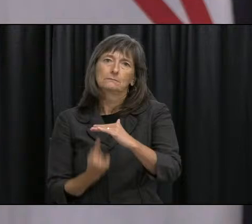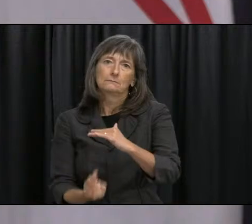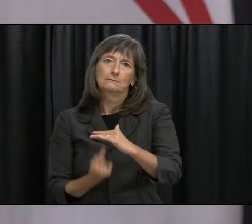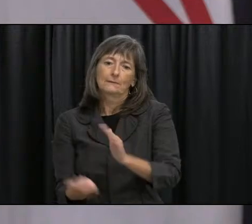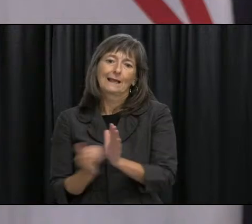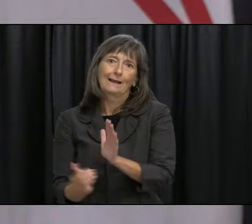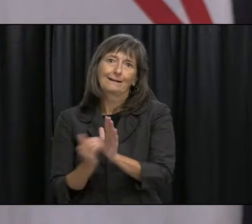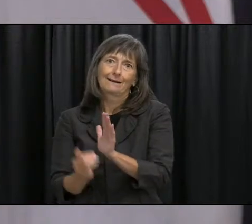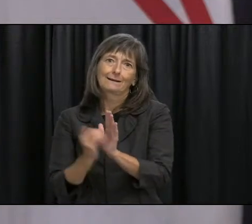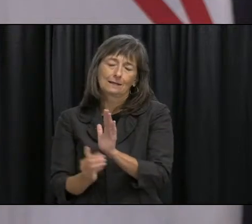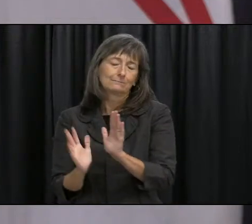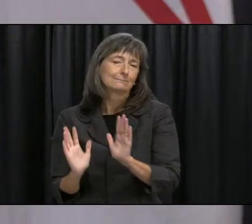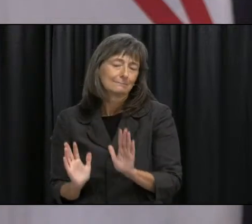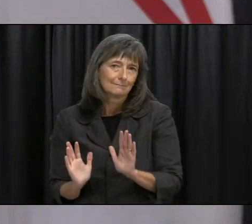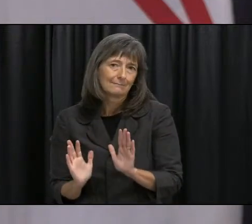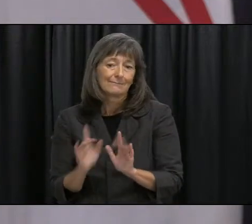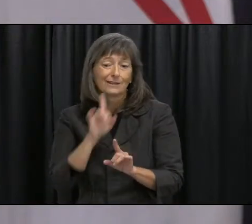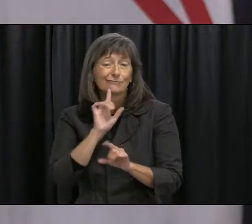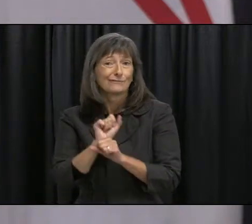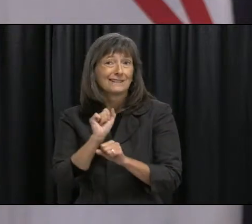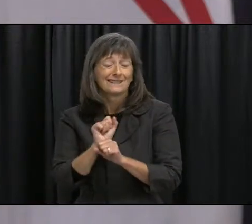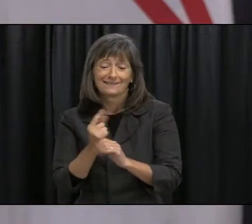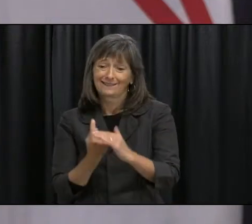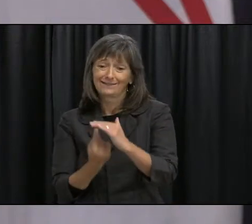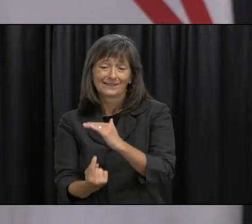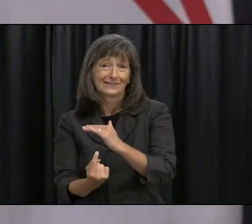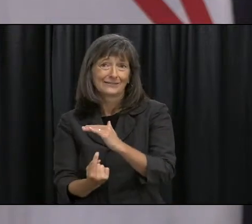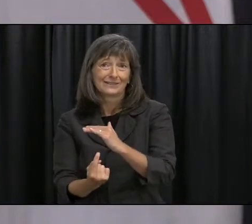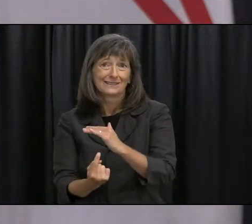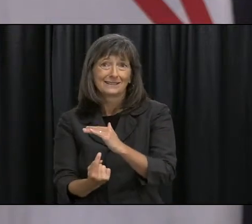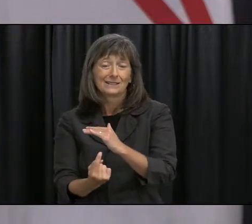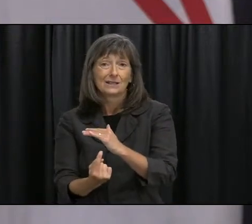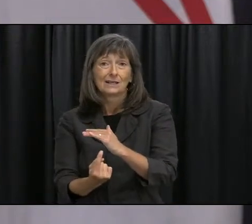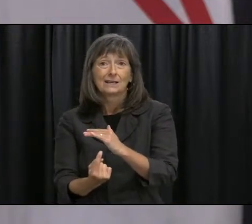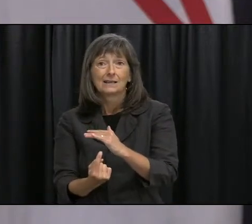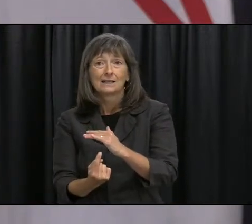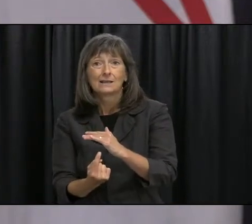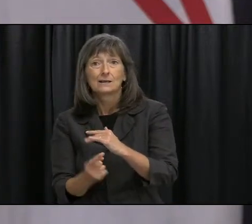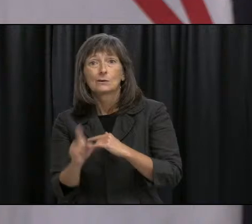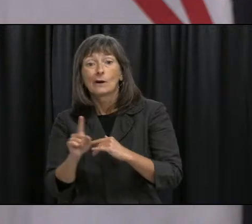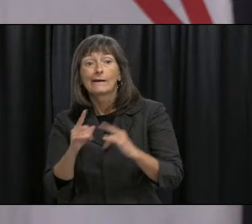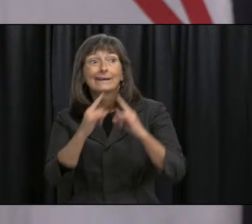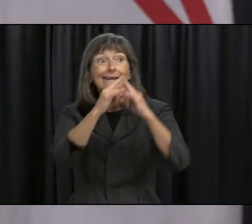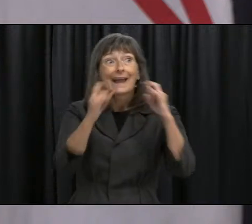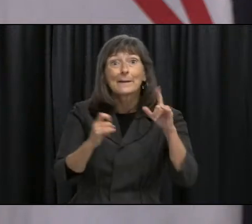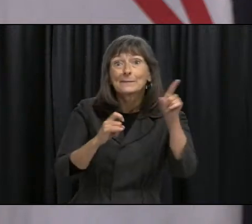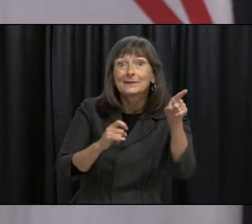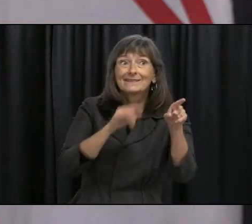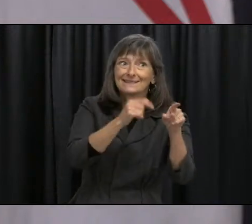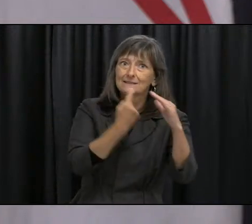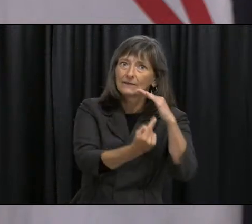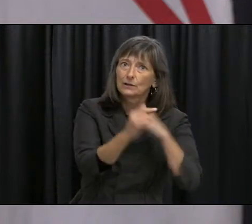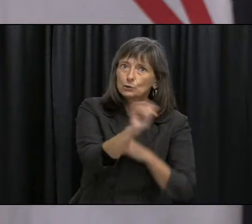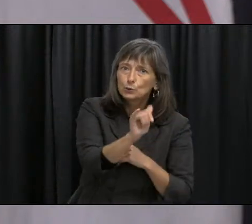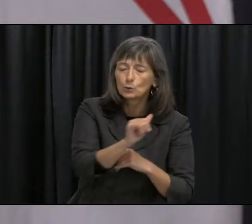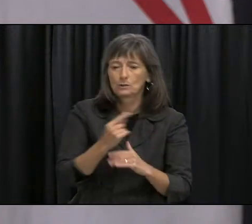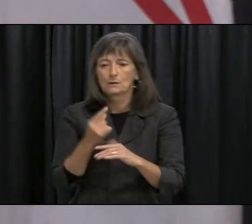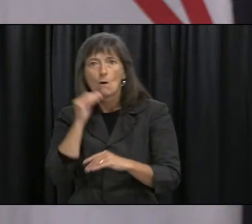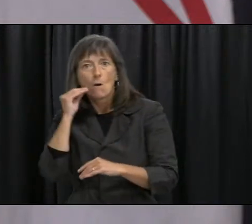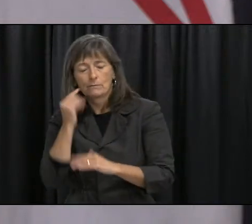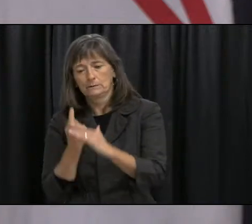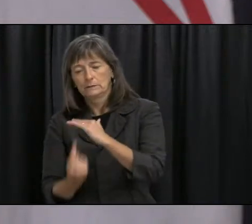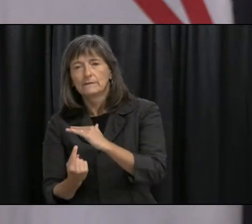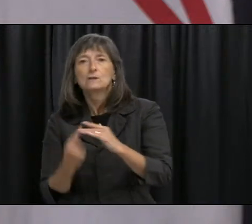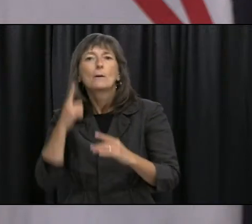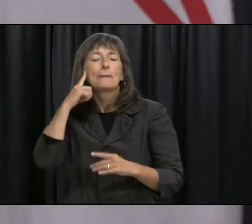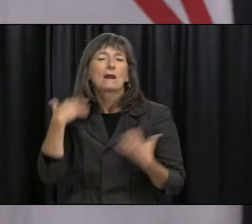often they're essentially self-isolating when they're at their camps and other places of work as well. So it's been very trying on their